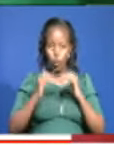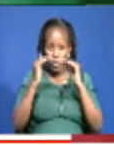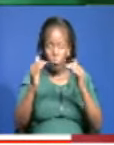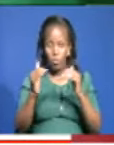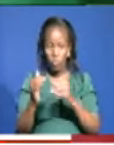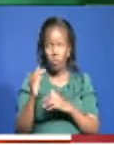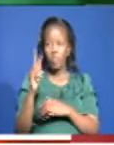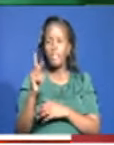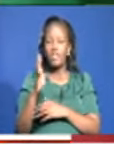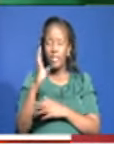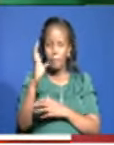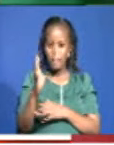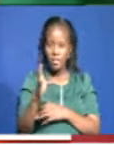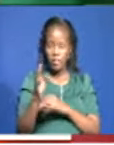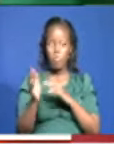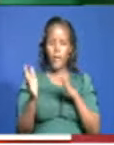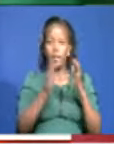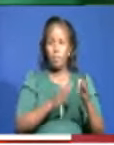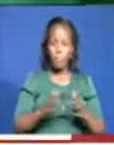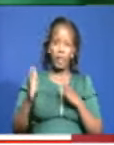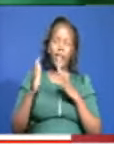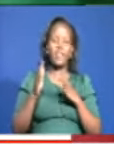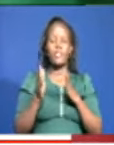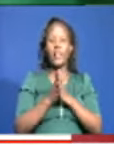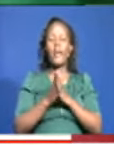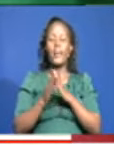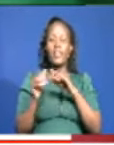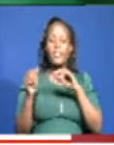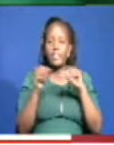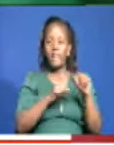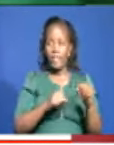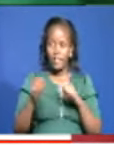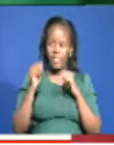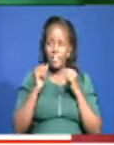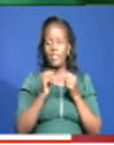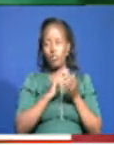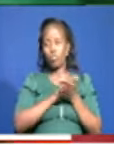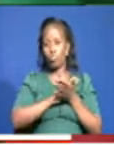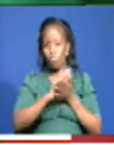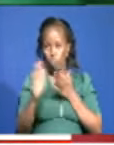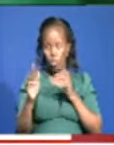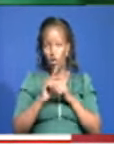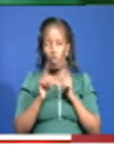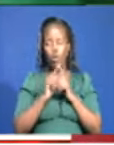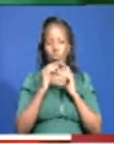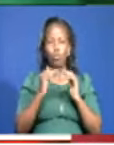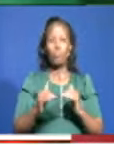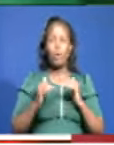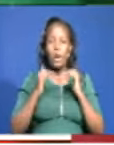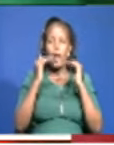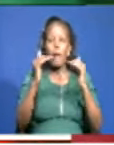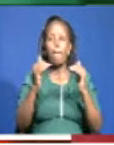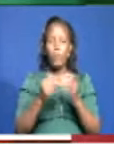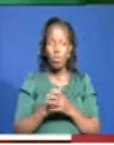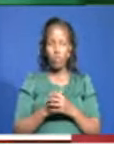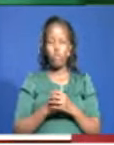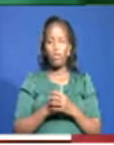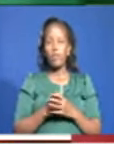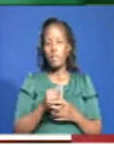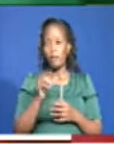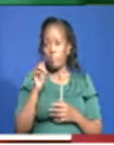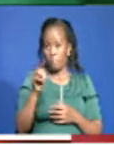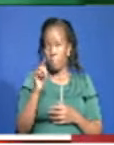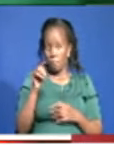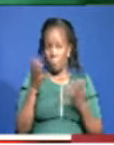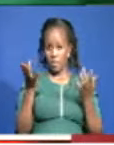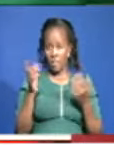and rejuvenating it and breathe fresh life in it. The national broadcaster must